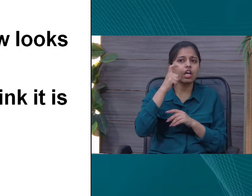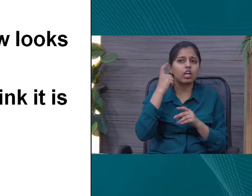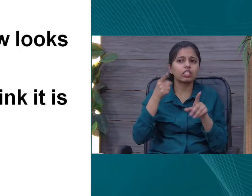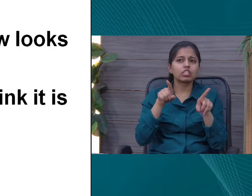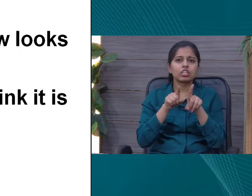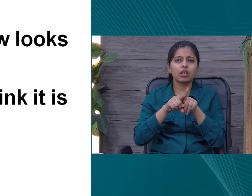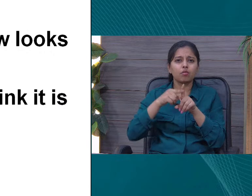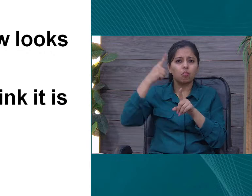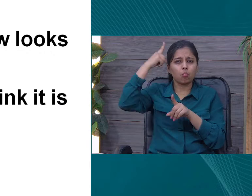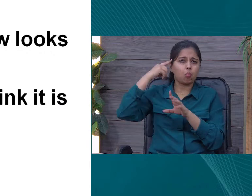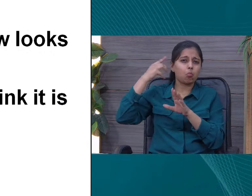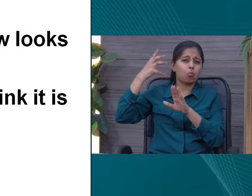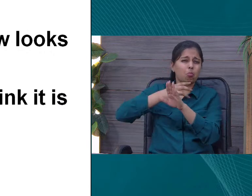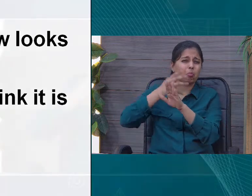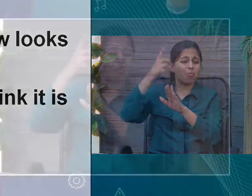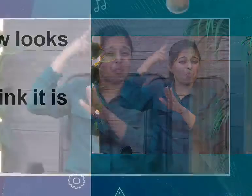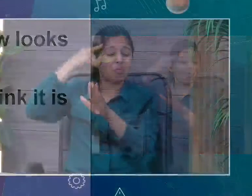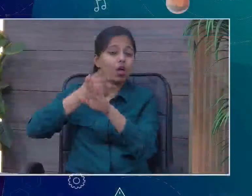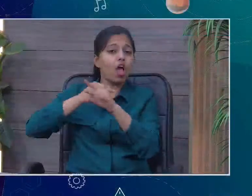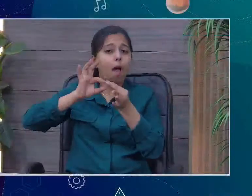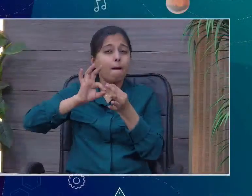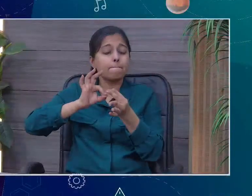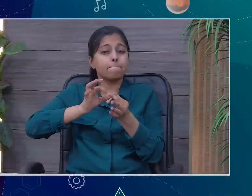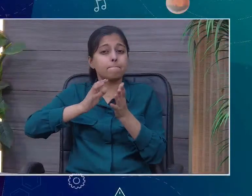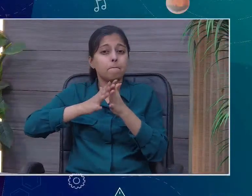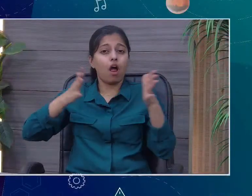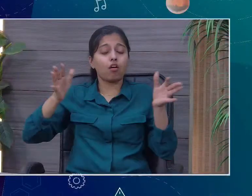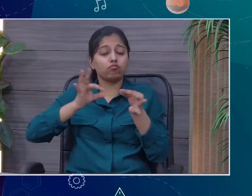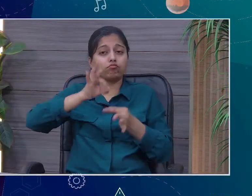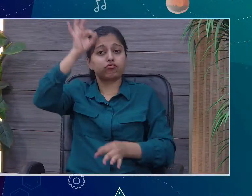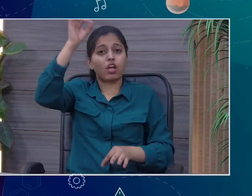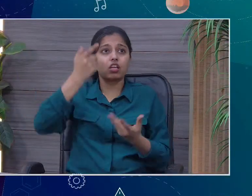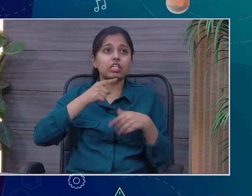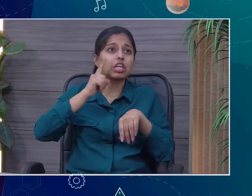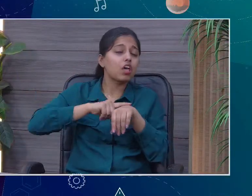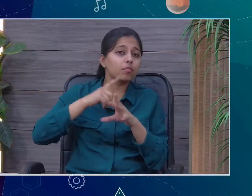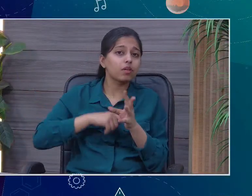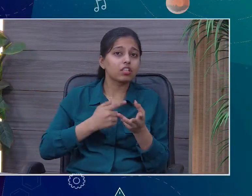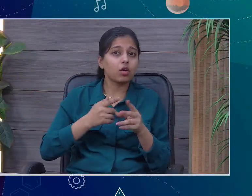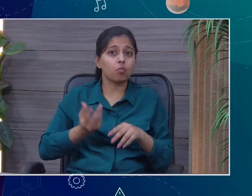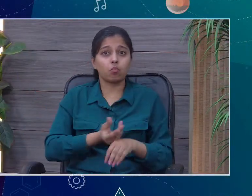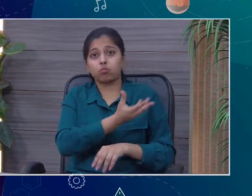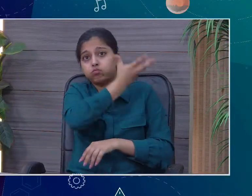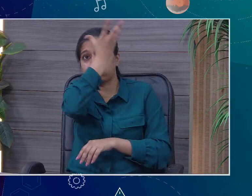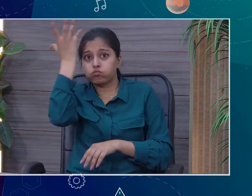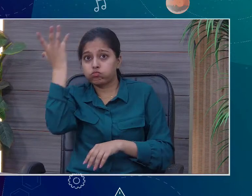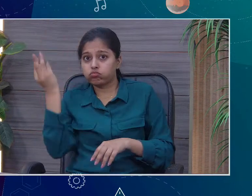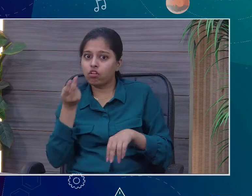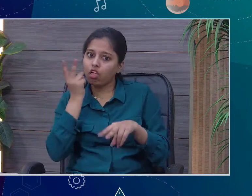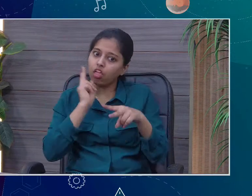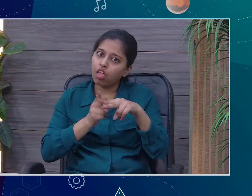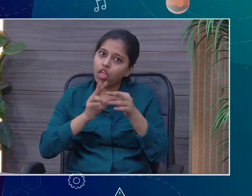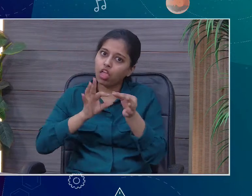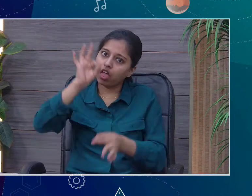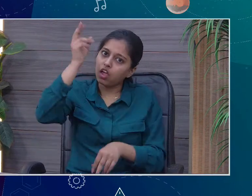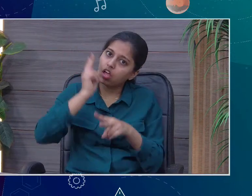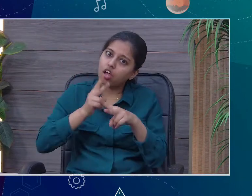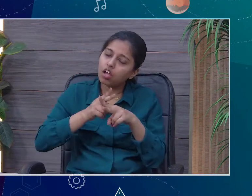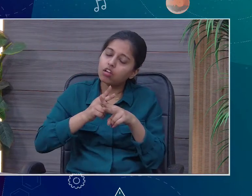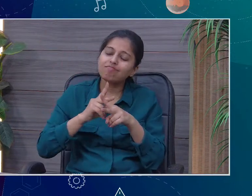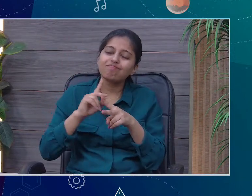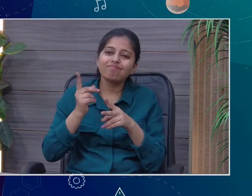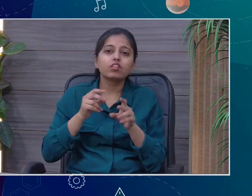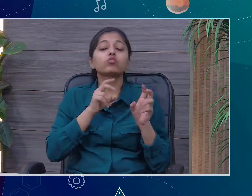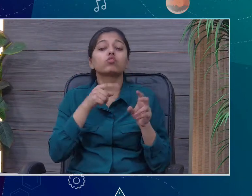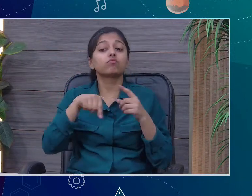shadow is the tallest? What is the time of the day? Is the shadow same at every time. So they have to observe. They have